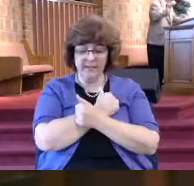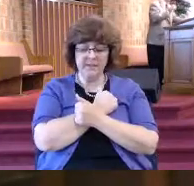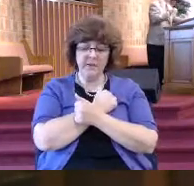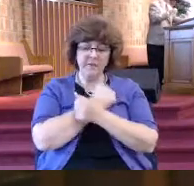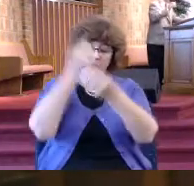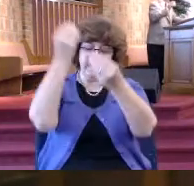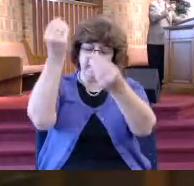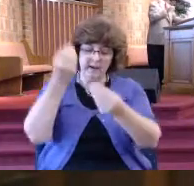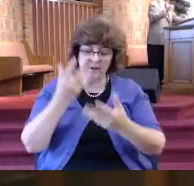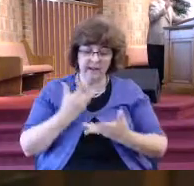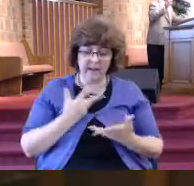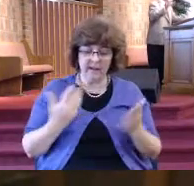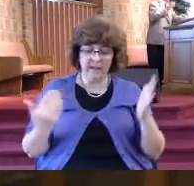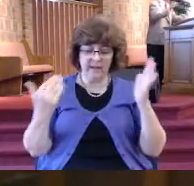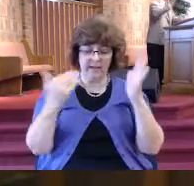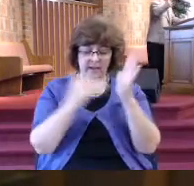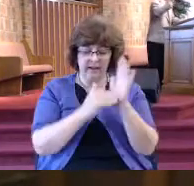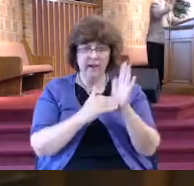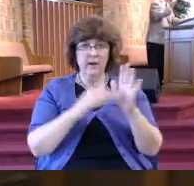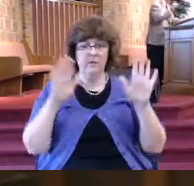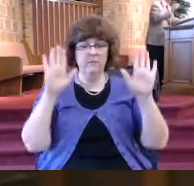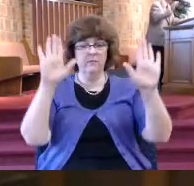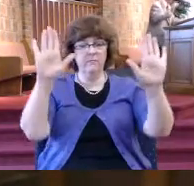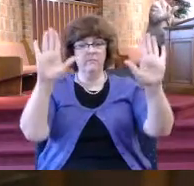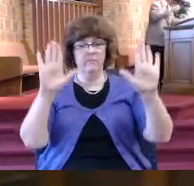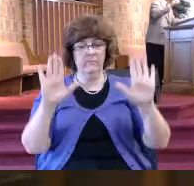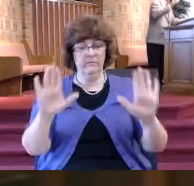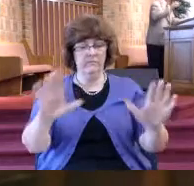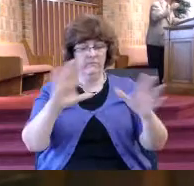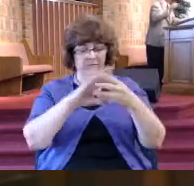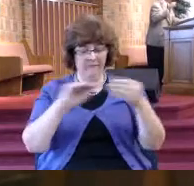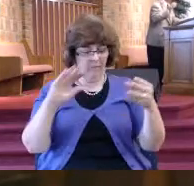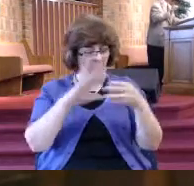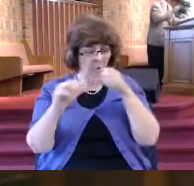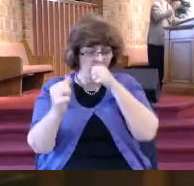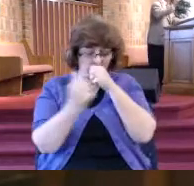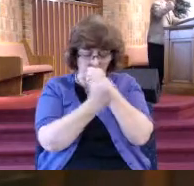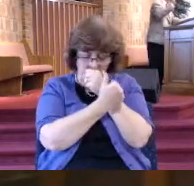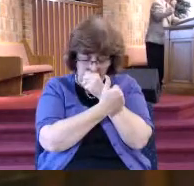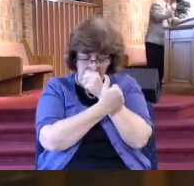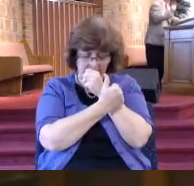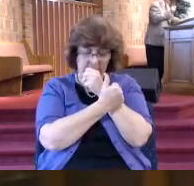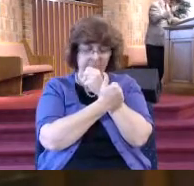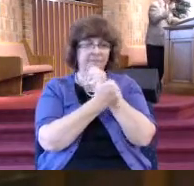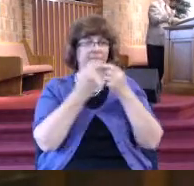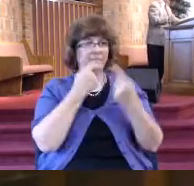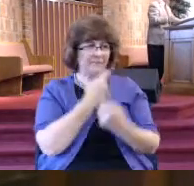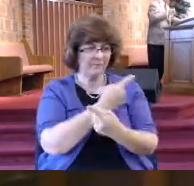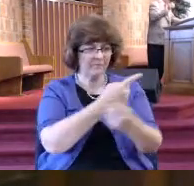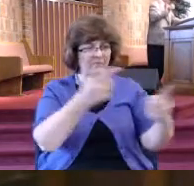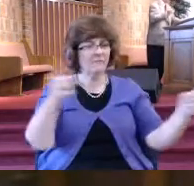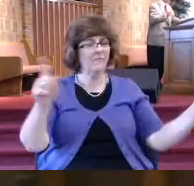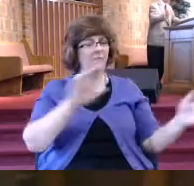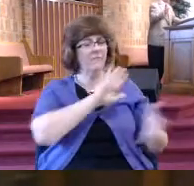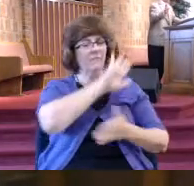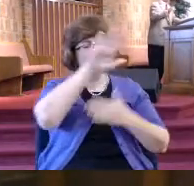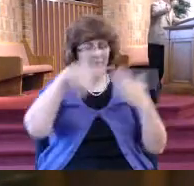tell it to me again. Wonderful story of love, wait.